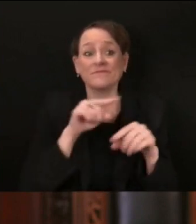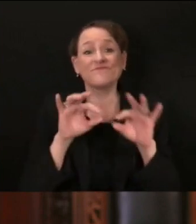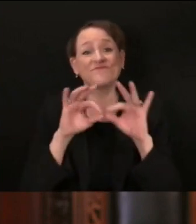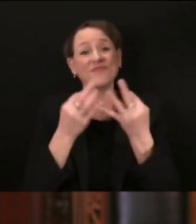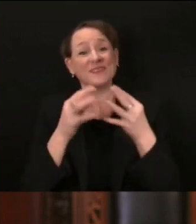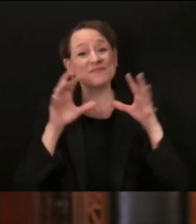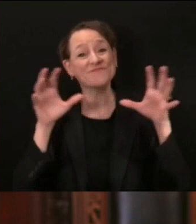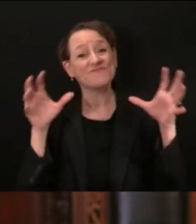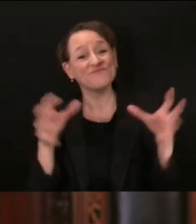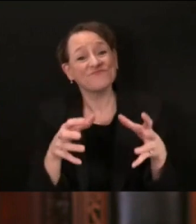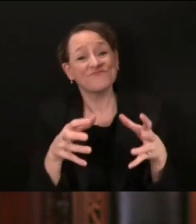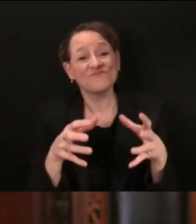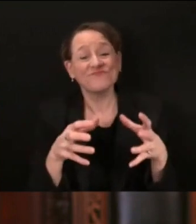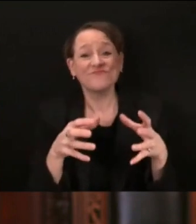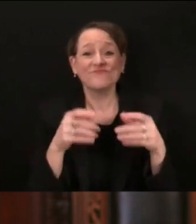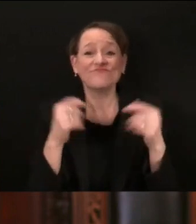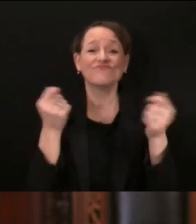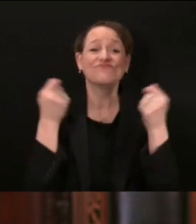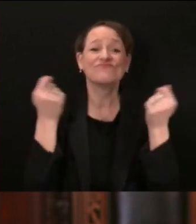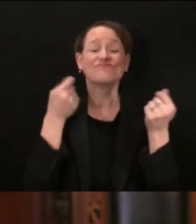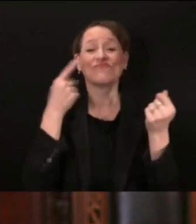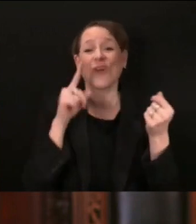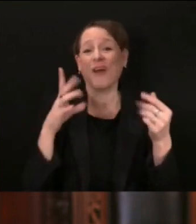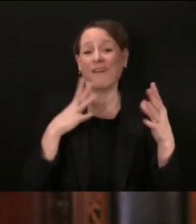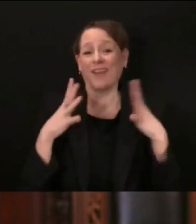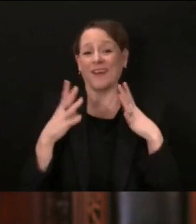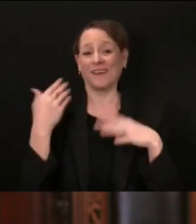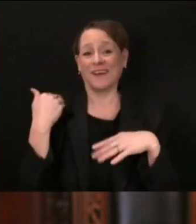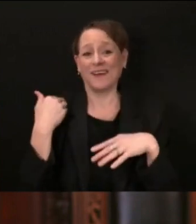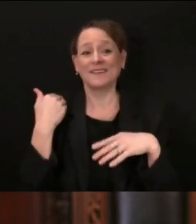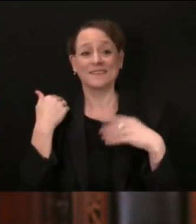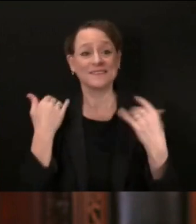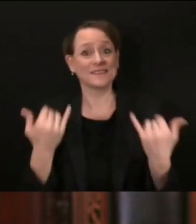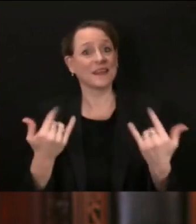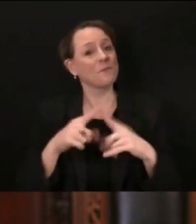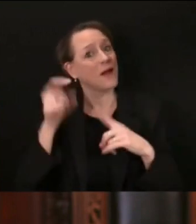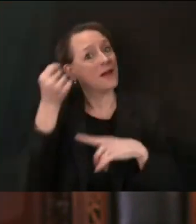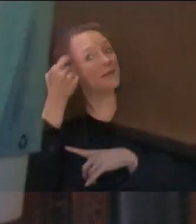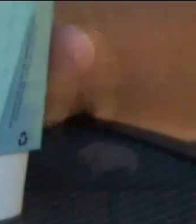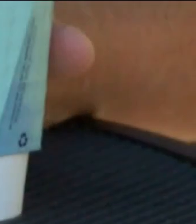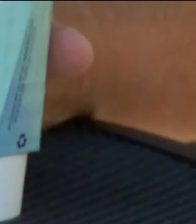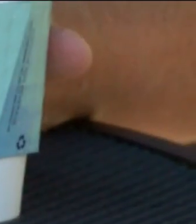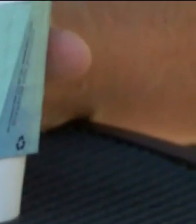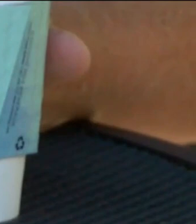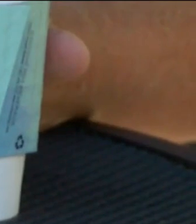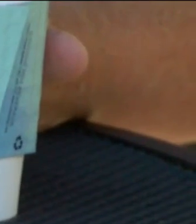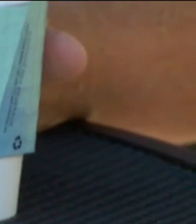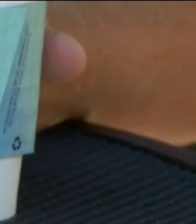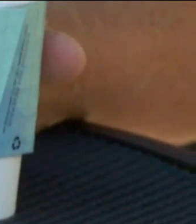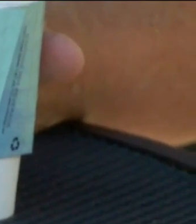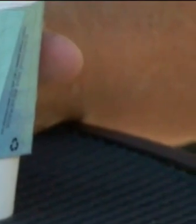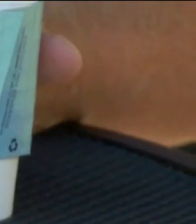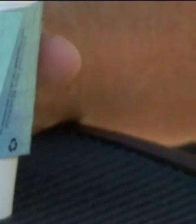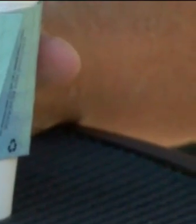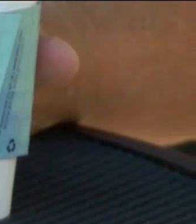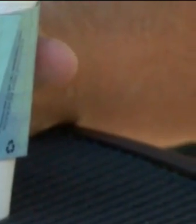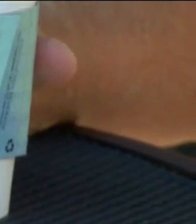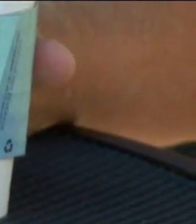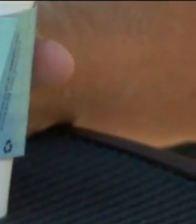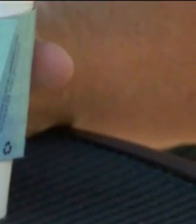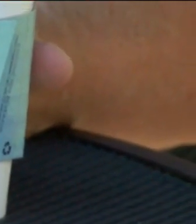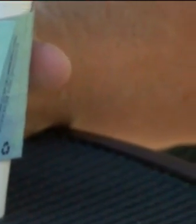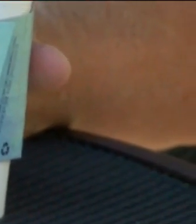continue to move through the holiday season and winter months, we must be as vigilant as ever. The governor again,